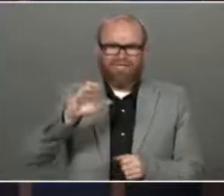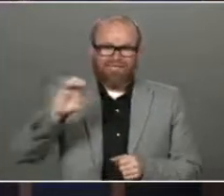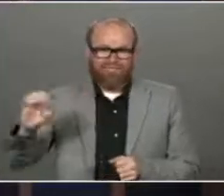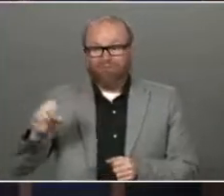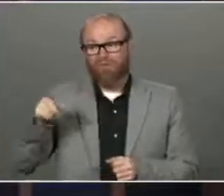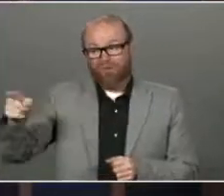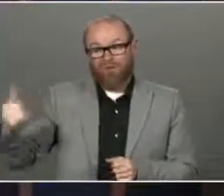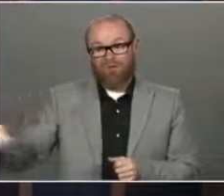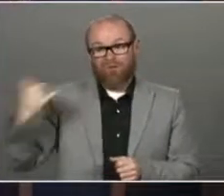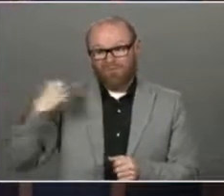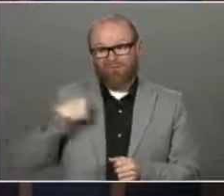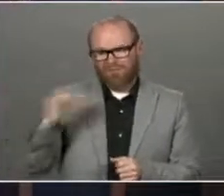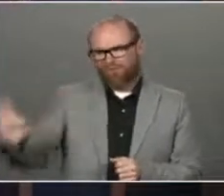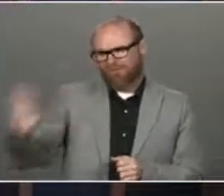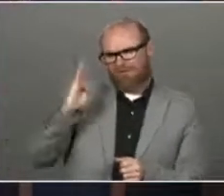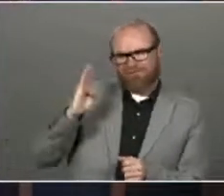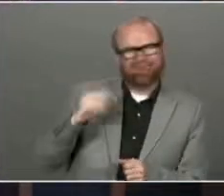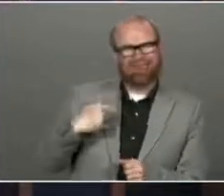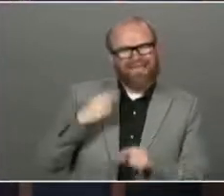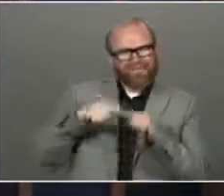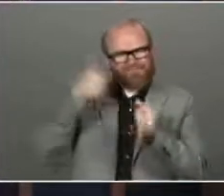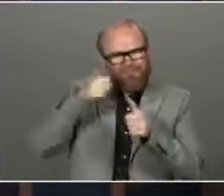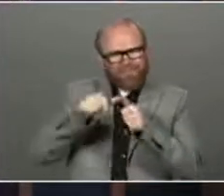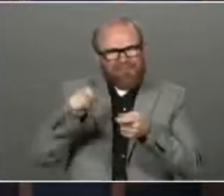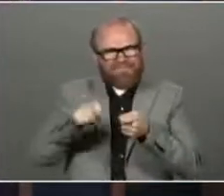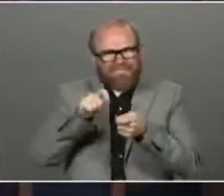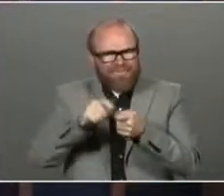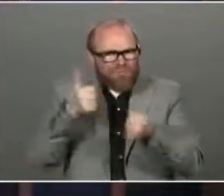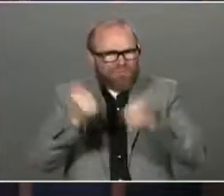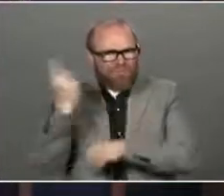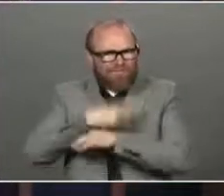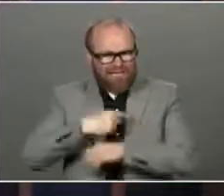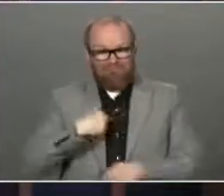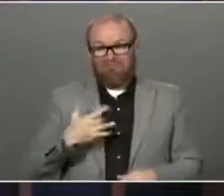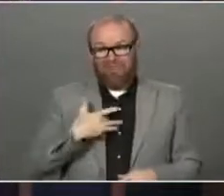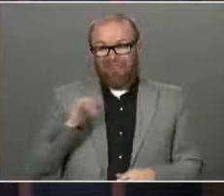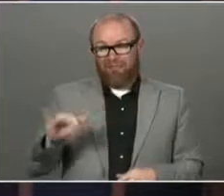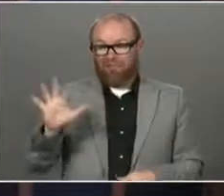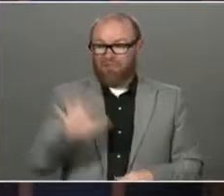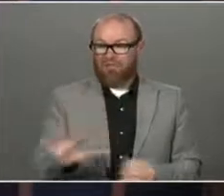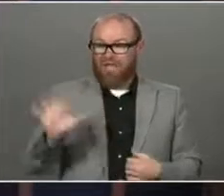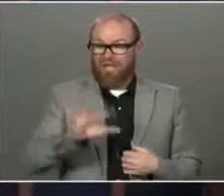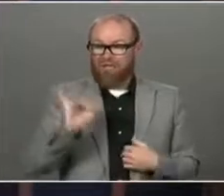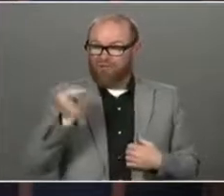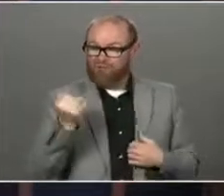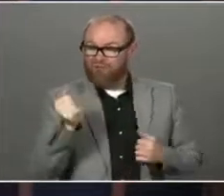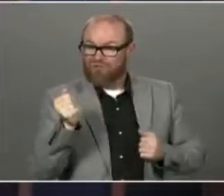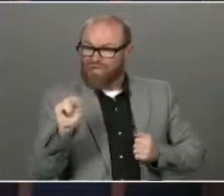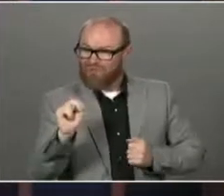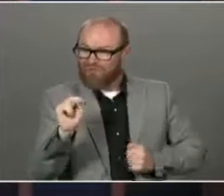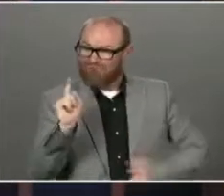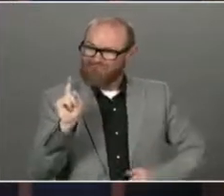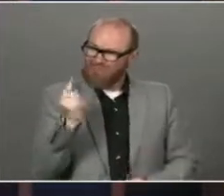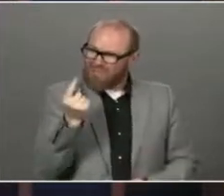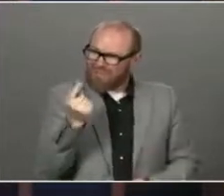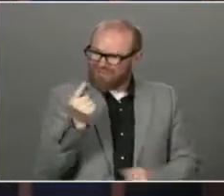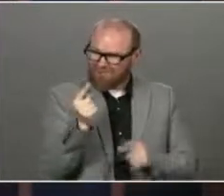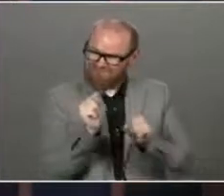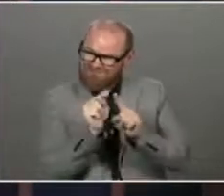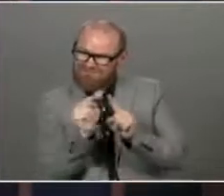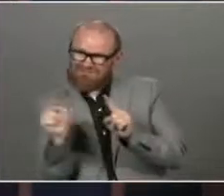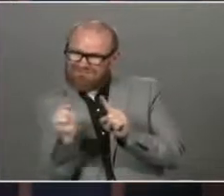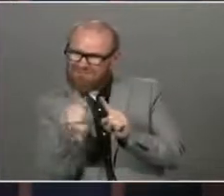directly. I don't remember exactly what day it is. I think it was January 1st. It would have been right in that time